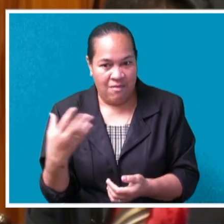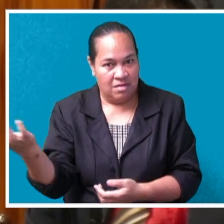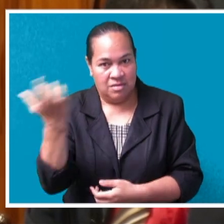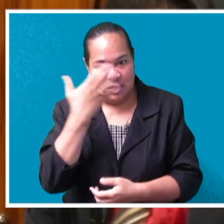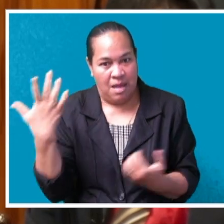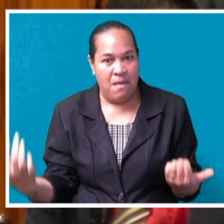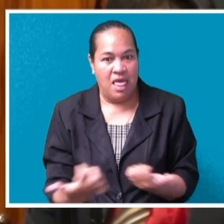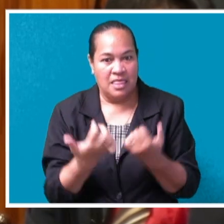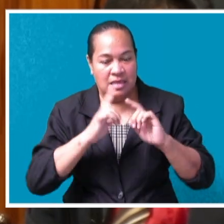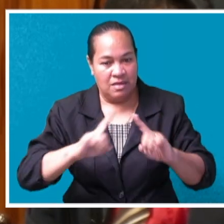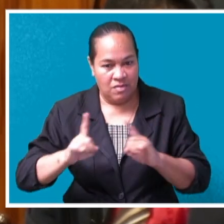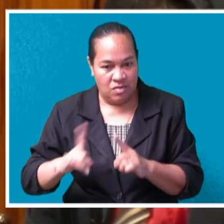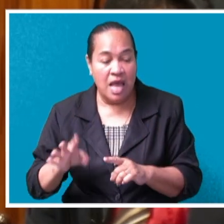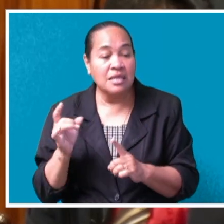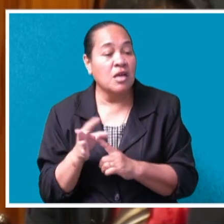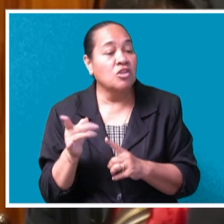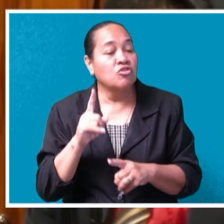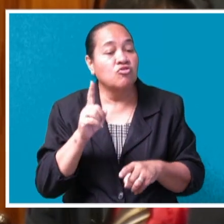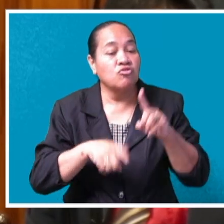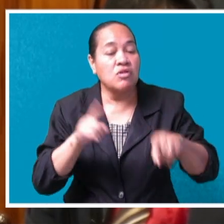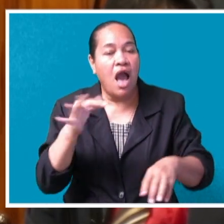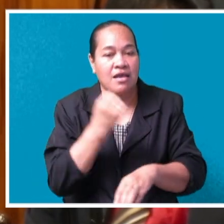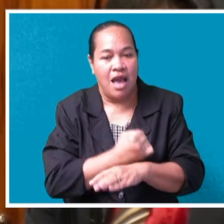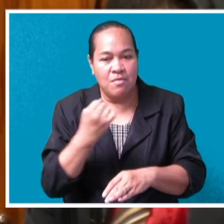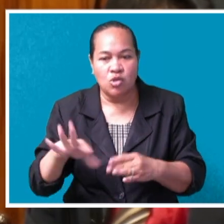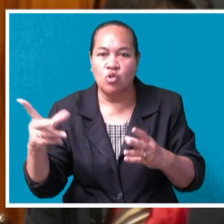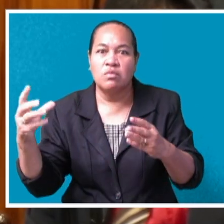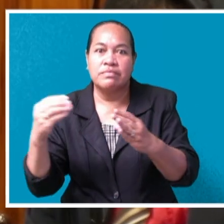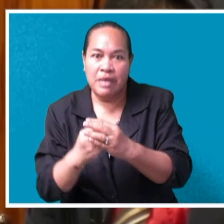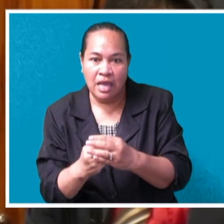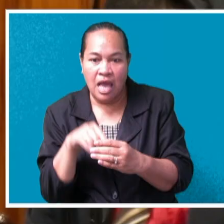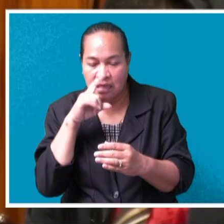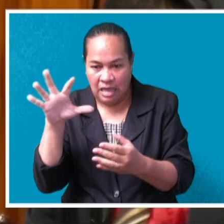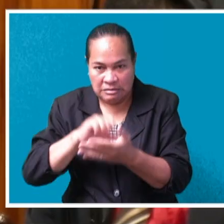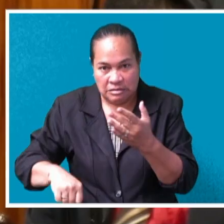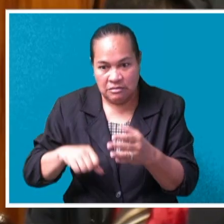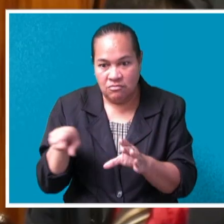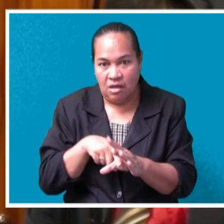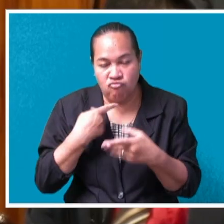to government institutions, financial systems, and critical infrastructure.